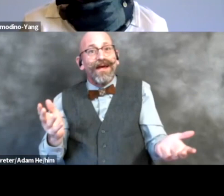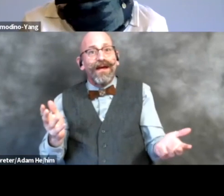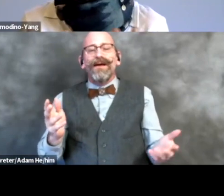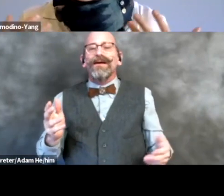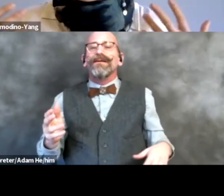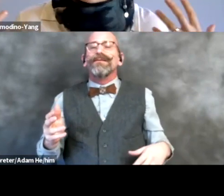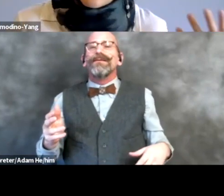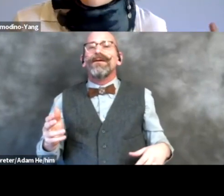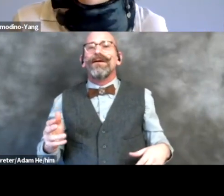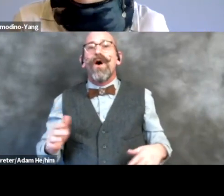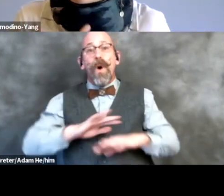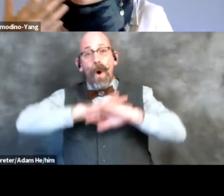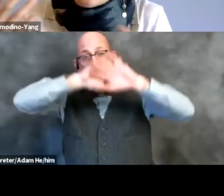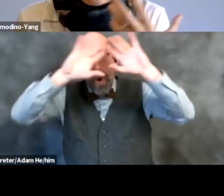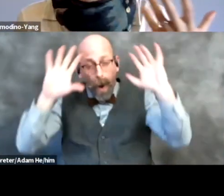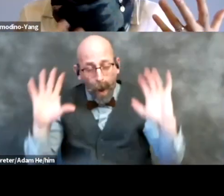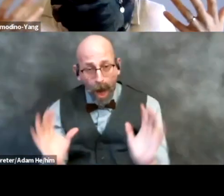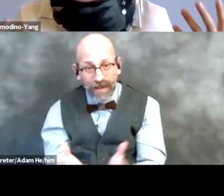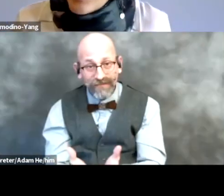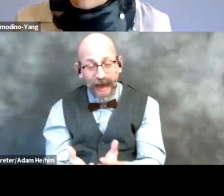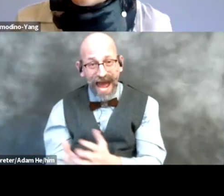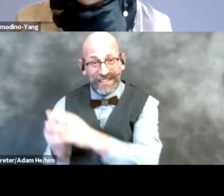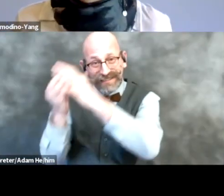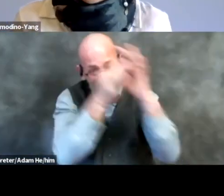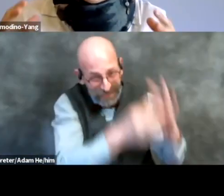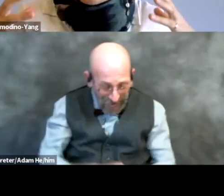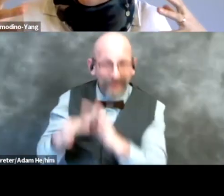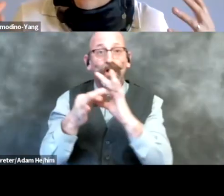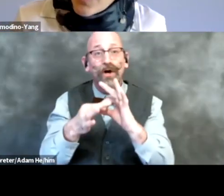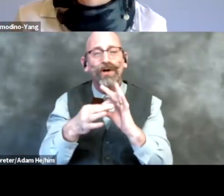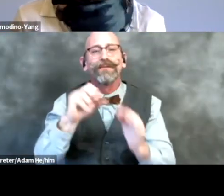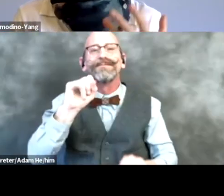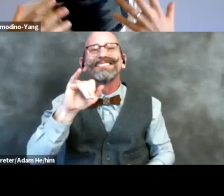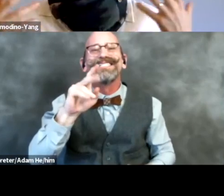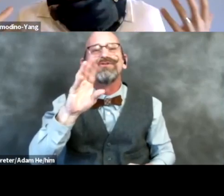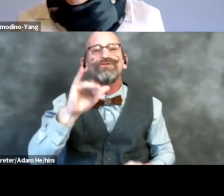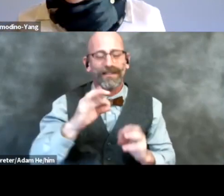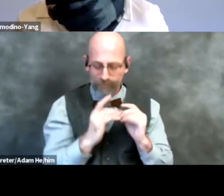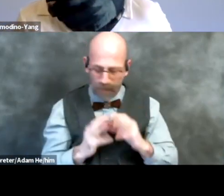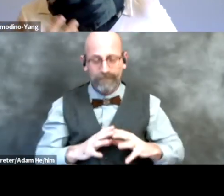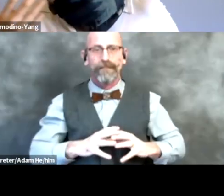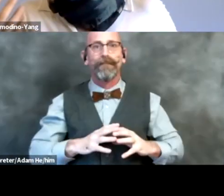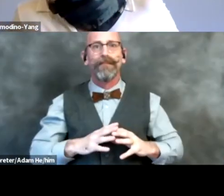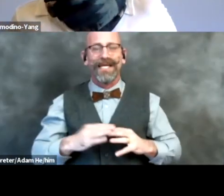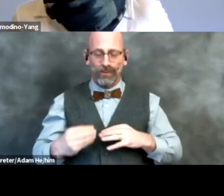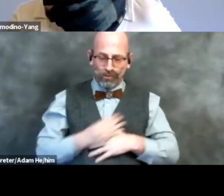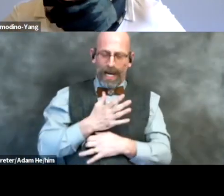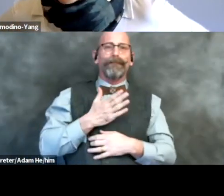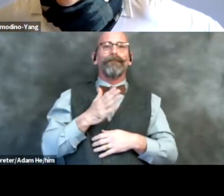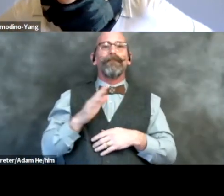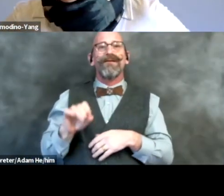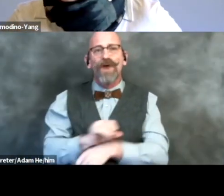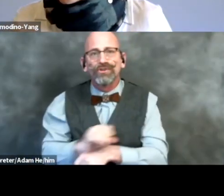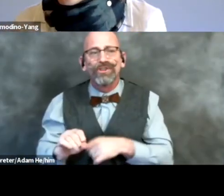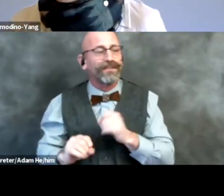all together are synergistically shaping the functioning, the development,